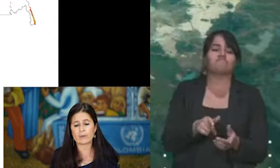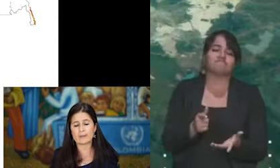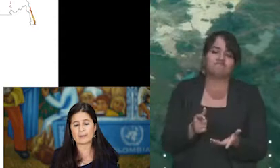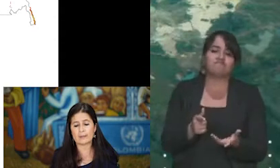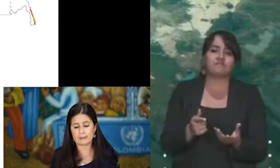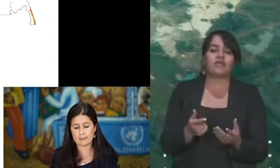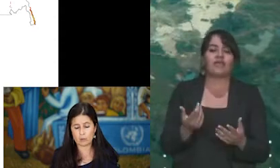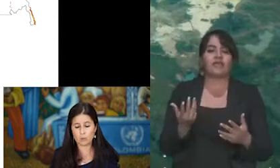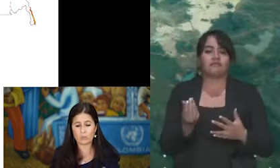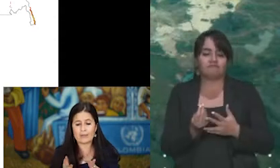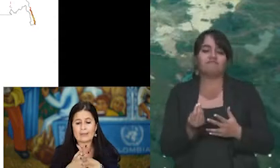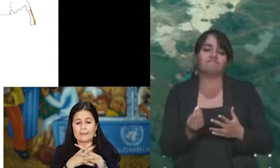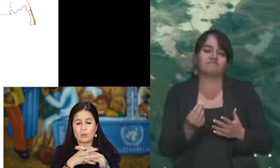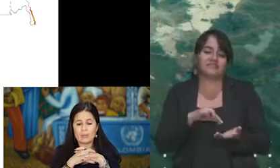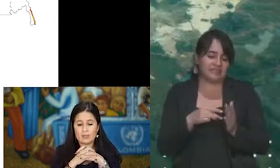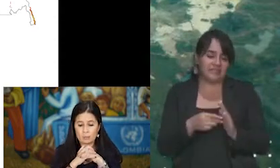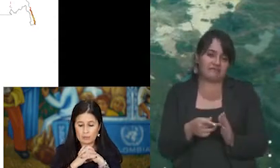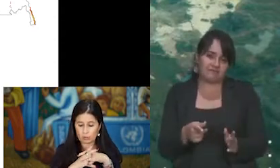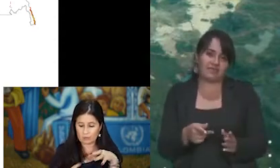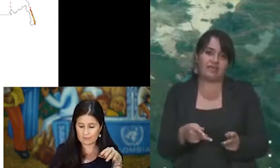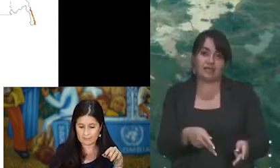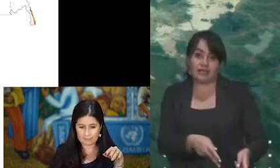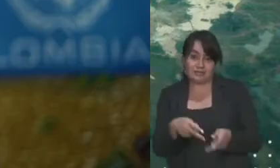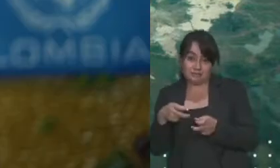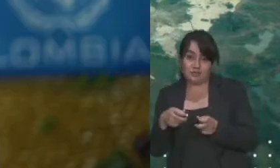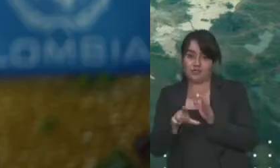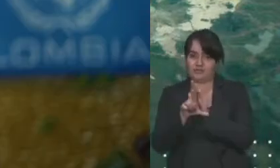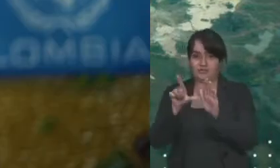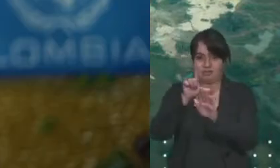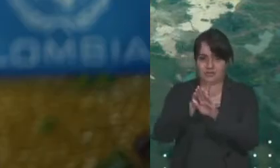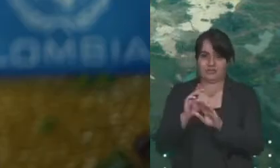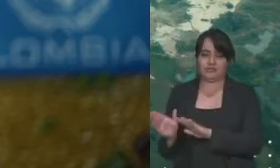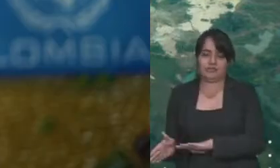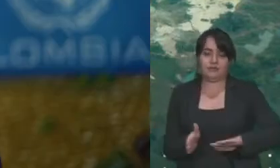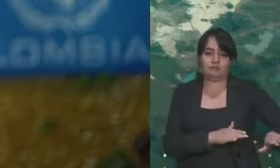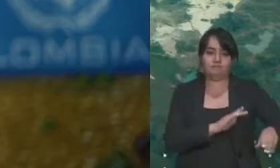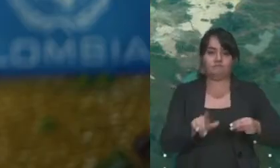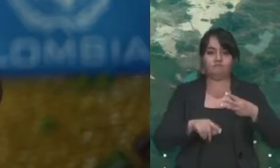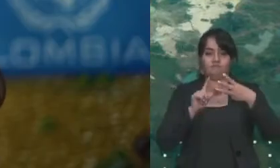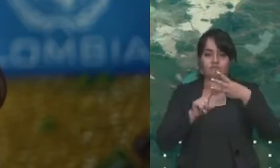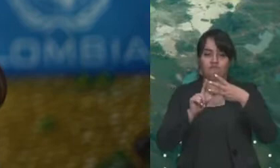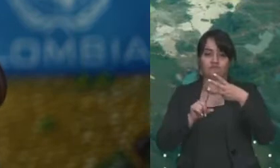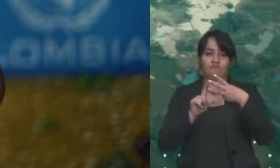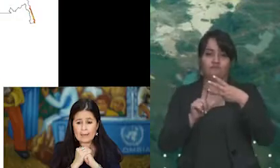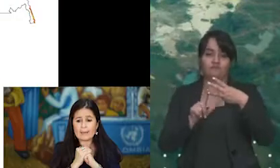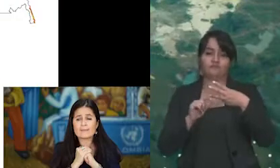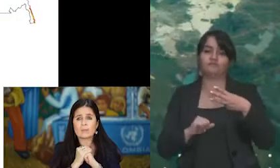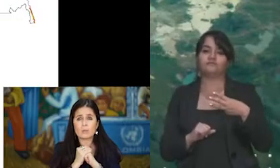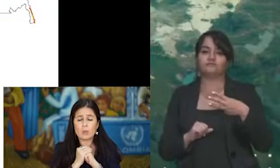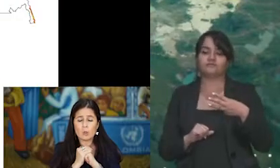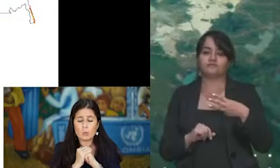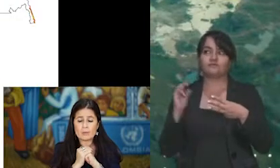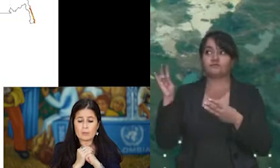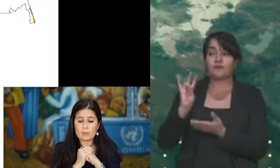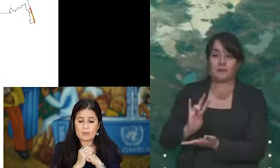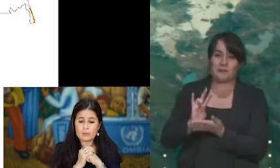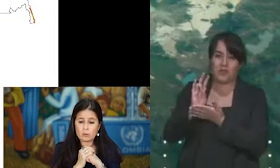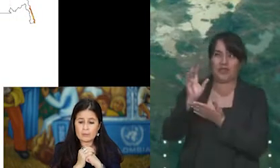that are within illicit exploitation category. Let's see the third pillar. This model, as we